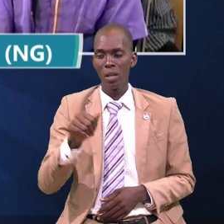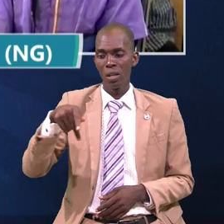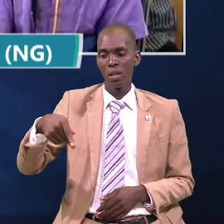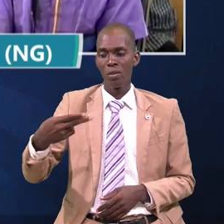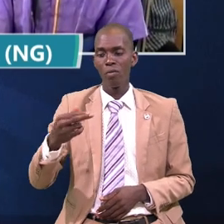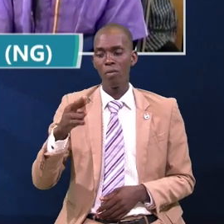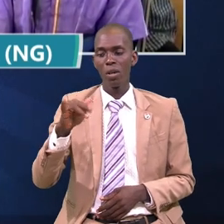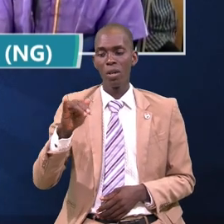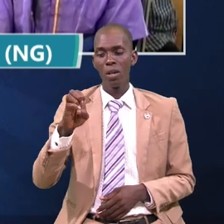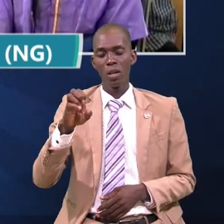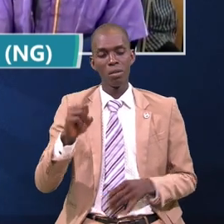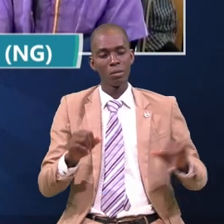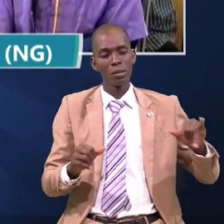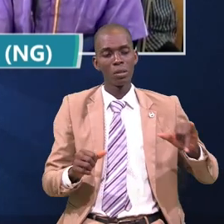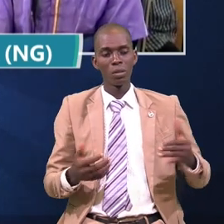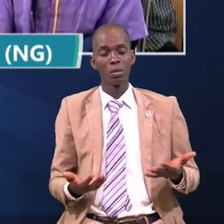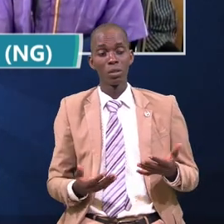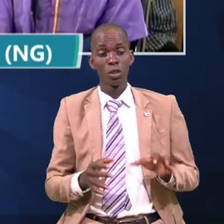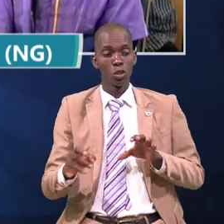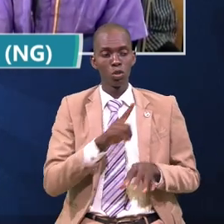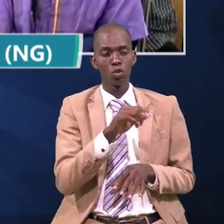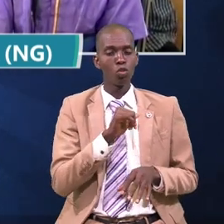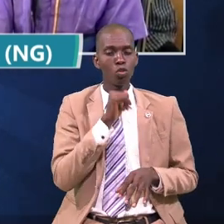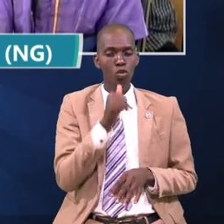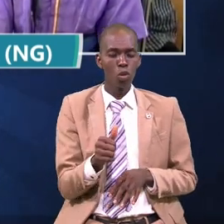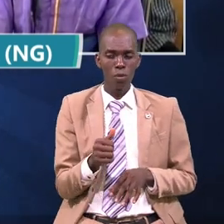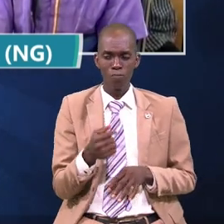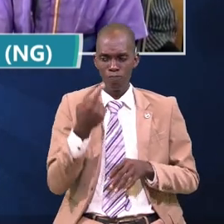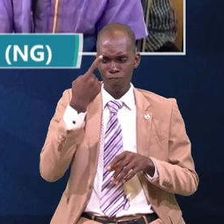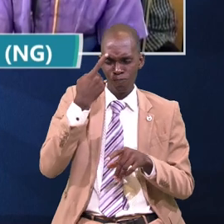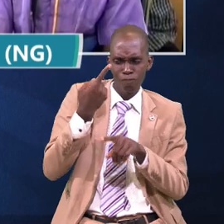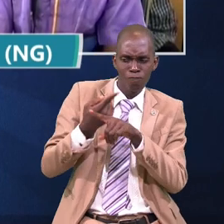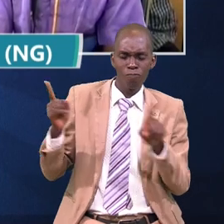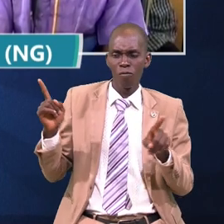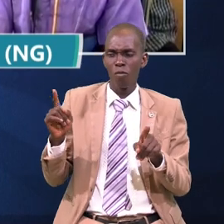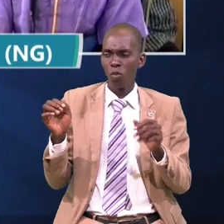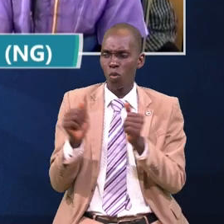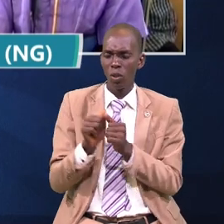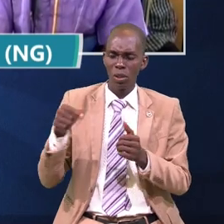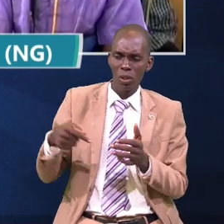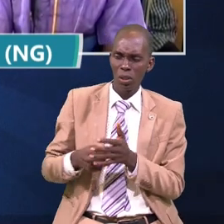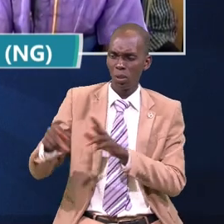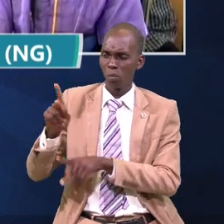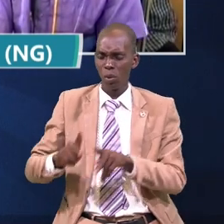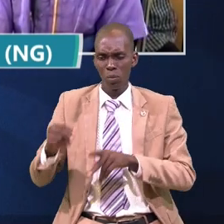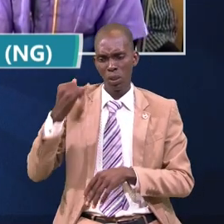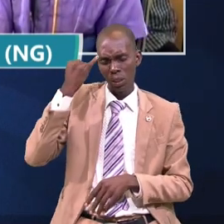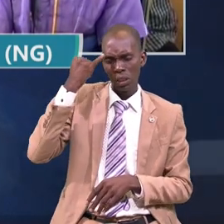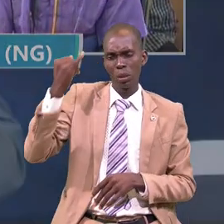Did you not contend for this ideology of the Pharisees before you were born again?